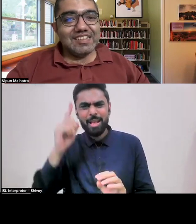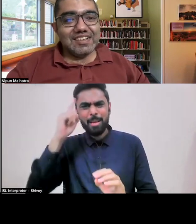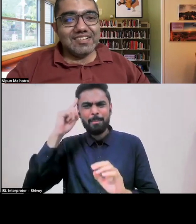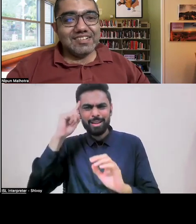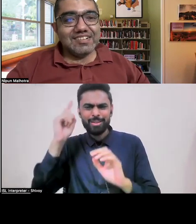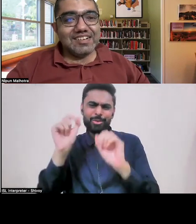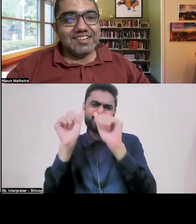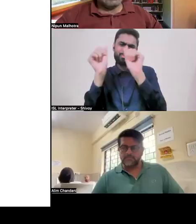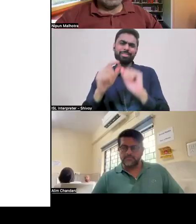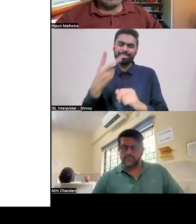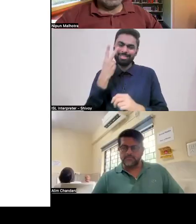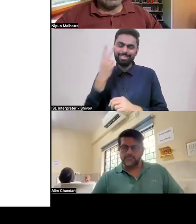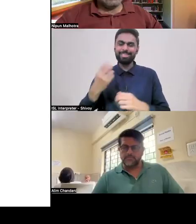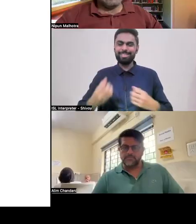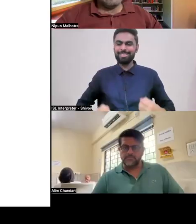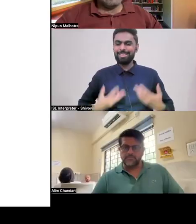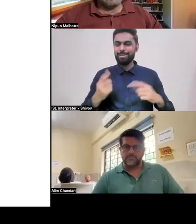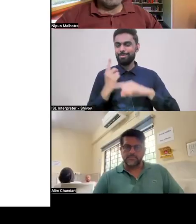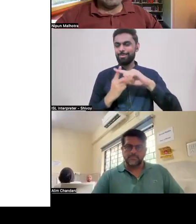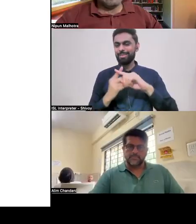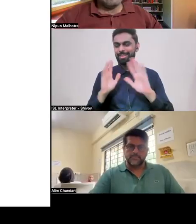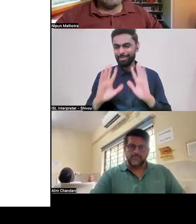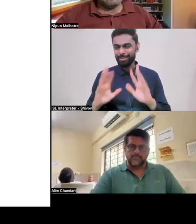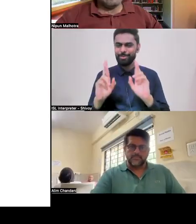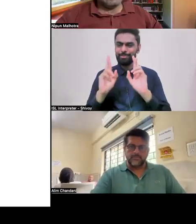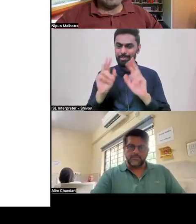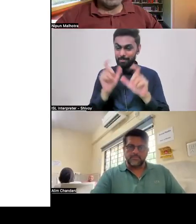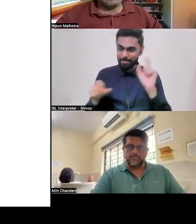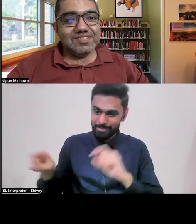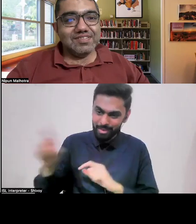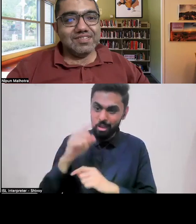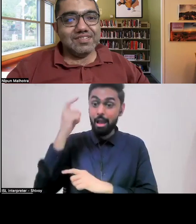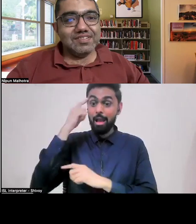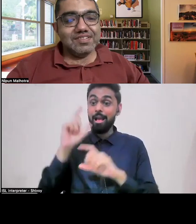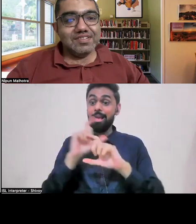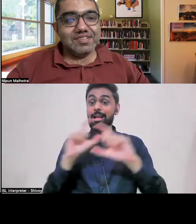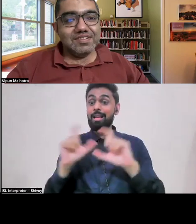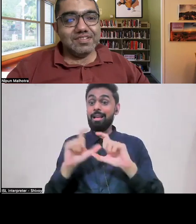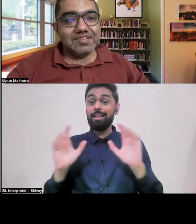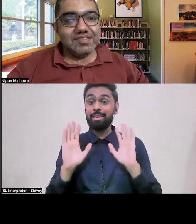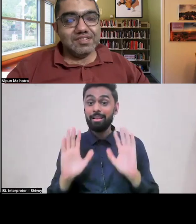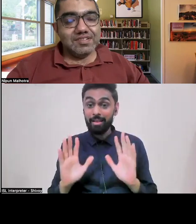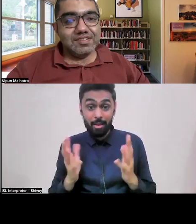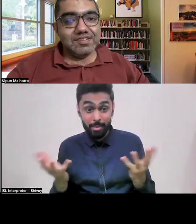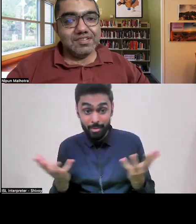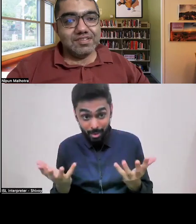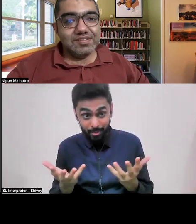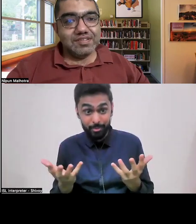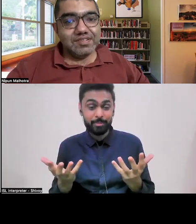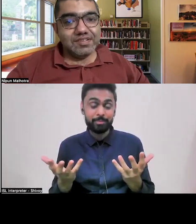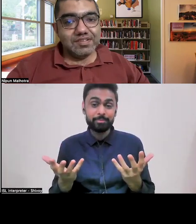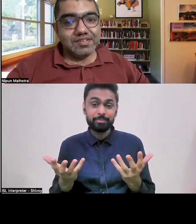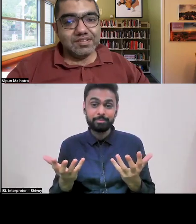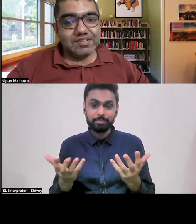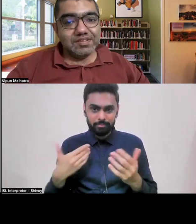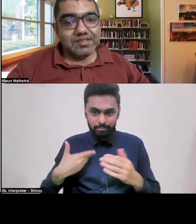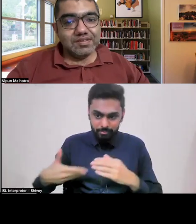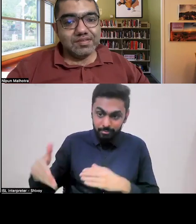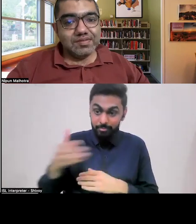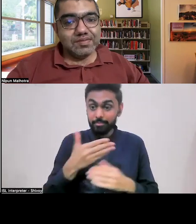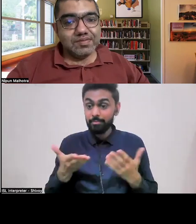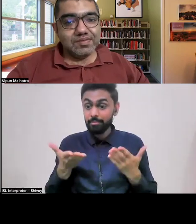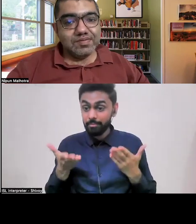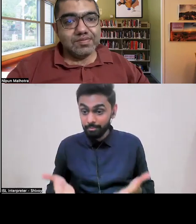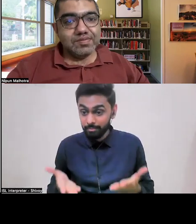So I thank you so much for this. And I hope people are getting an idea about, how, if we can now